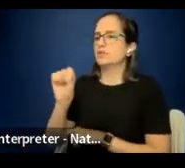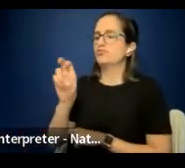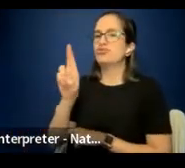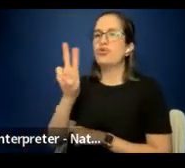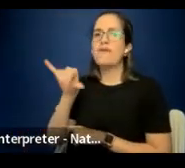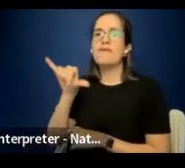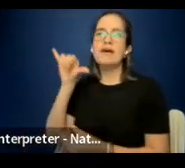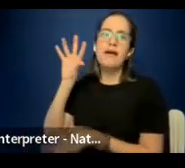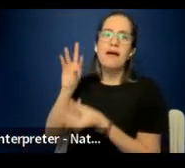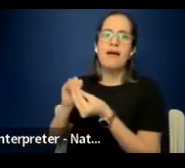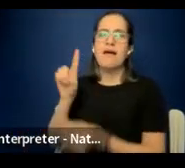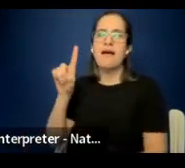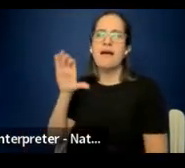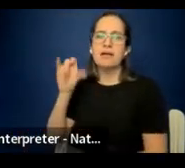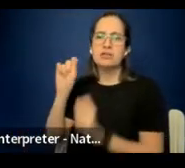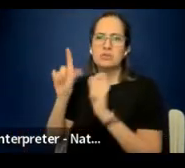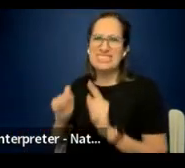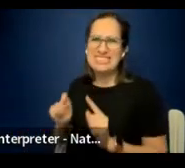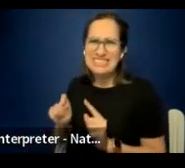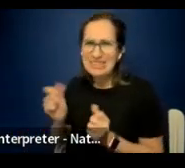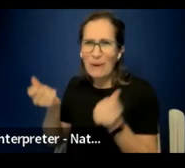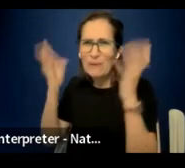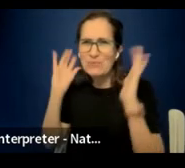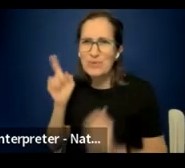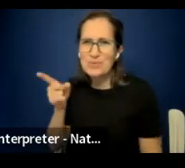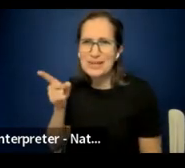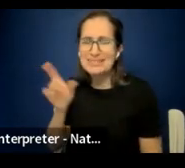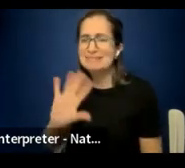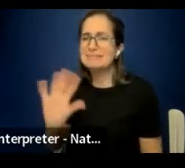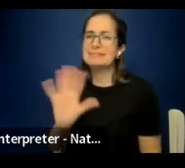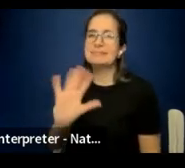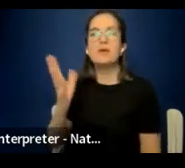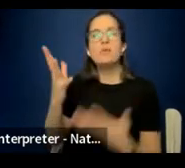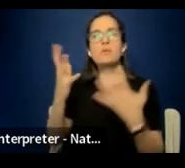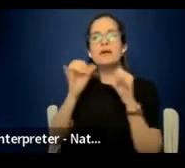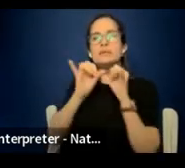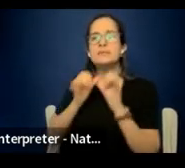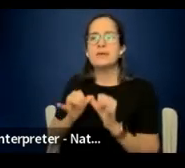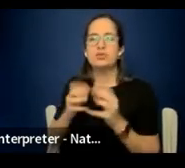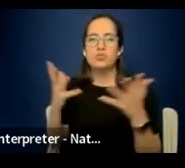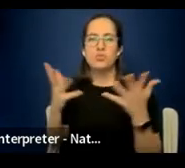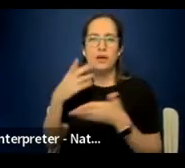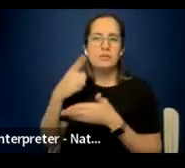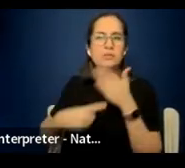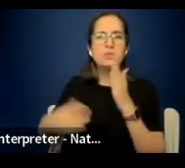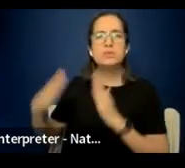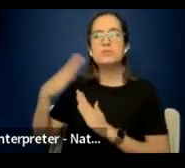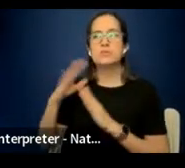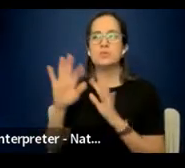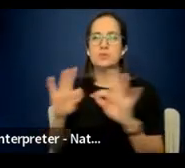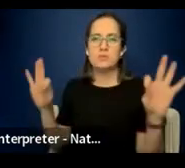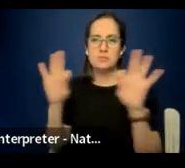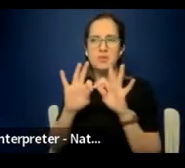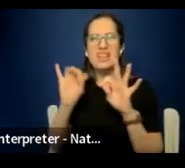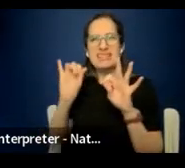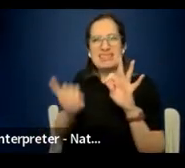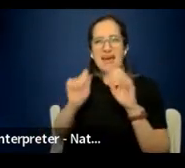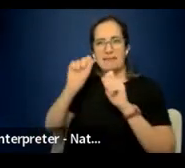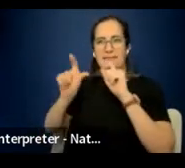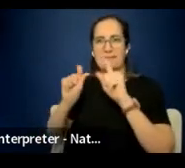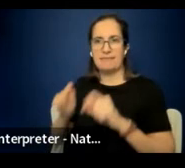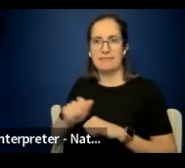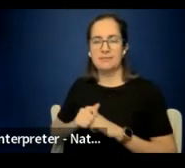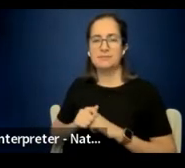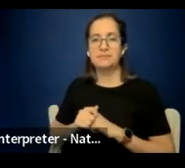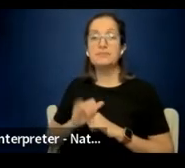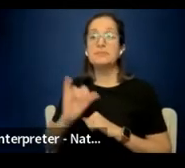thinking about what you want to measure, what's most important, and focusing in on that. And measuring, in addition to measuring the